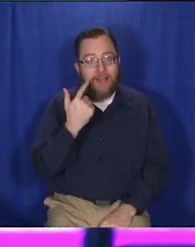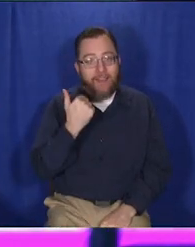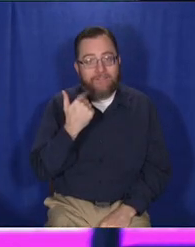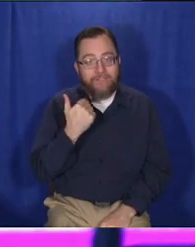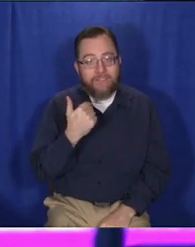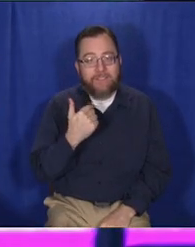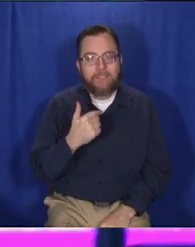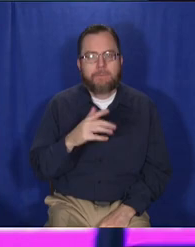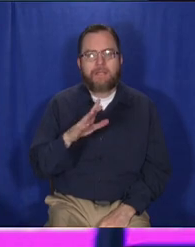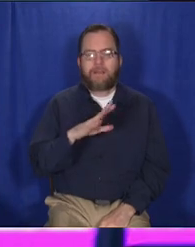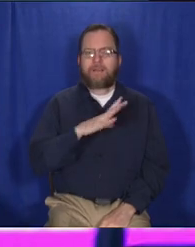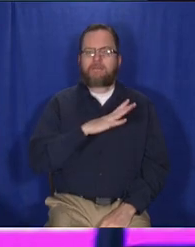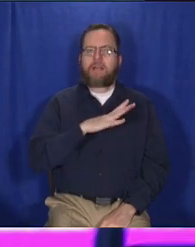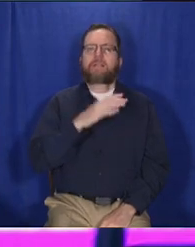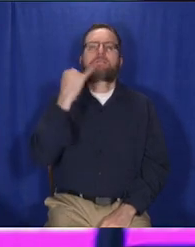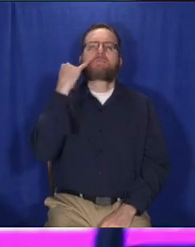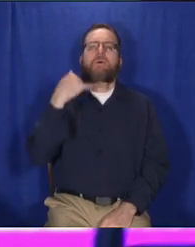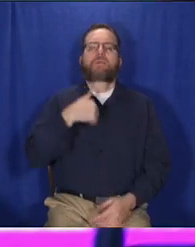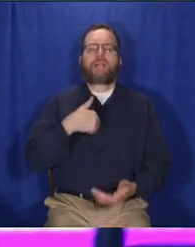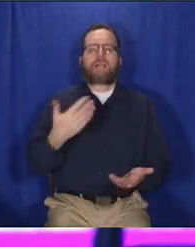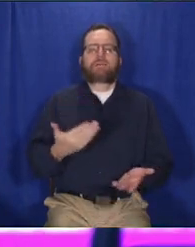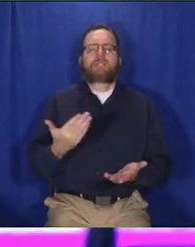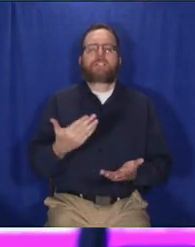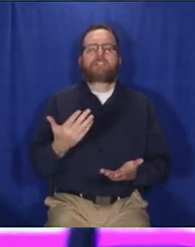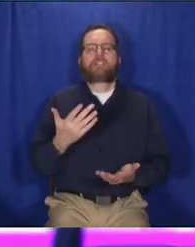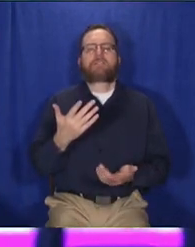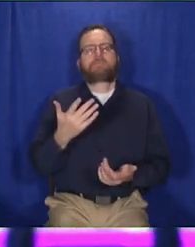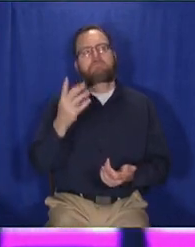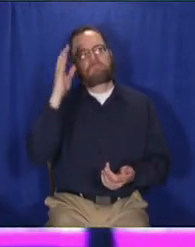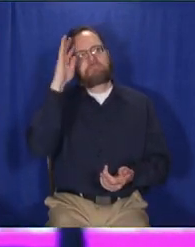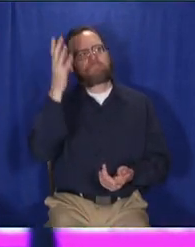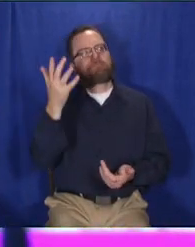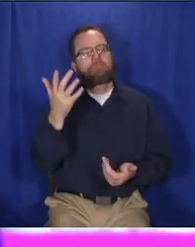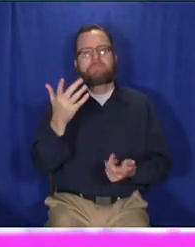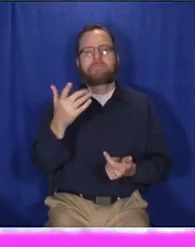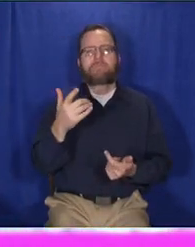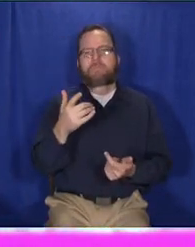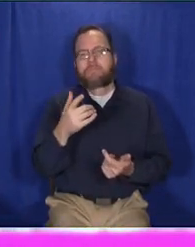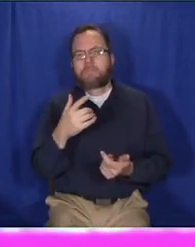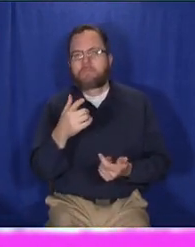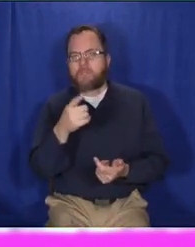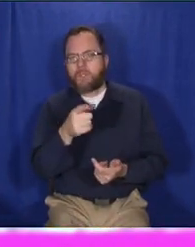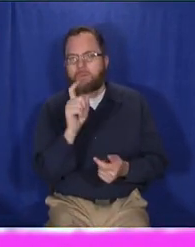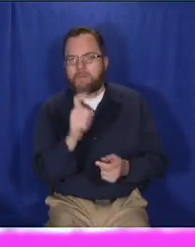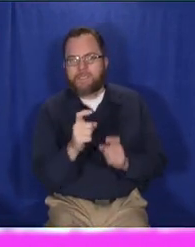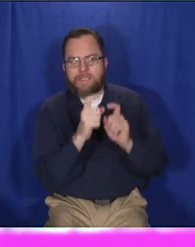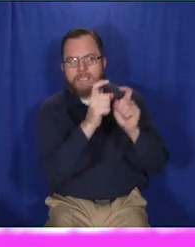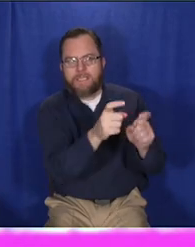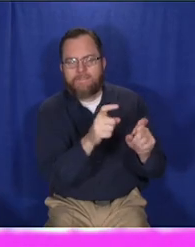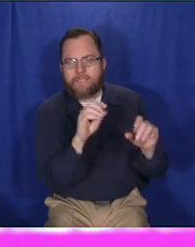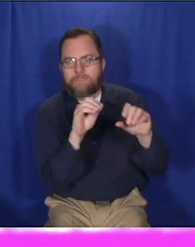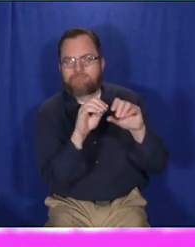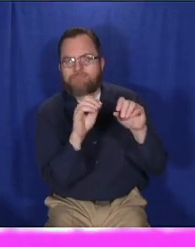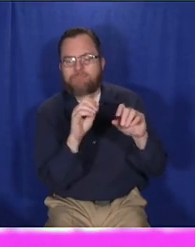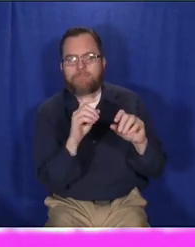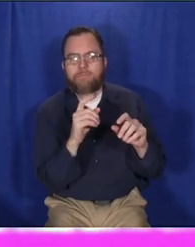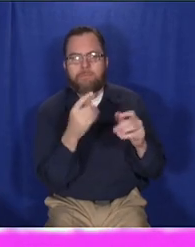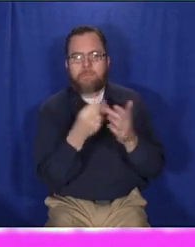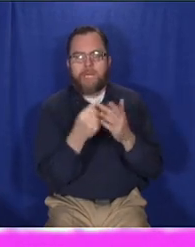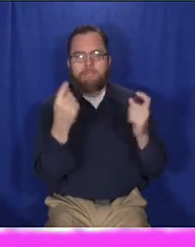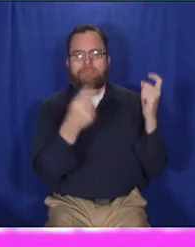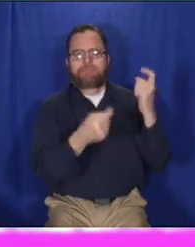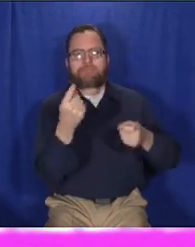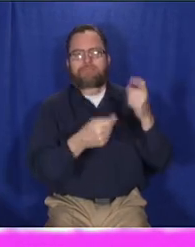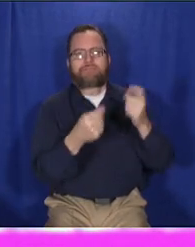me a private jet fund. Okay? And I basically said to you that if you